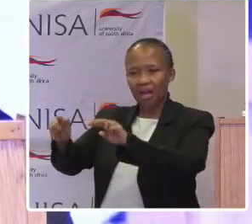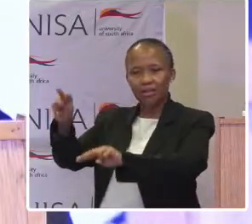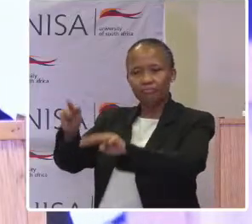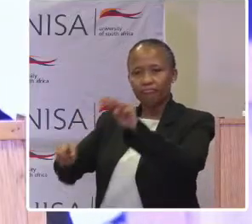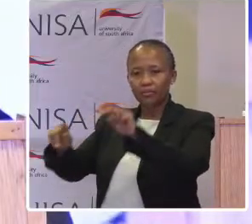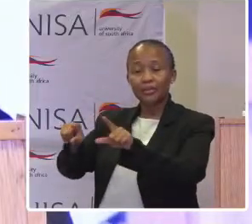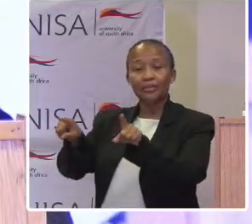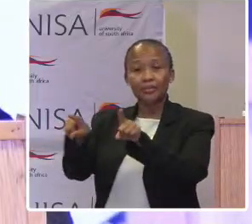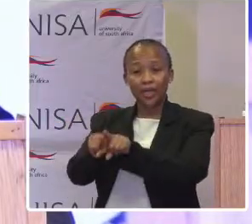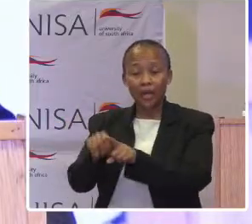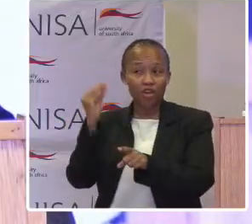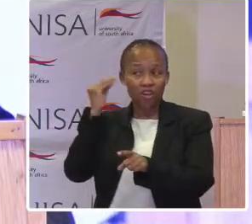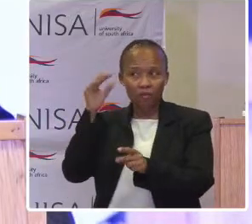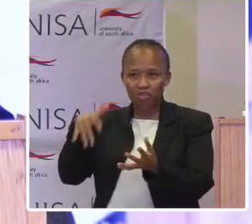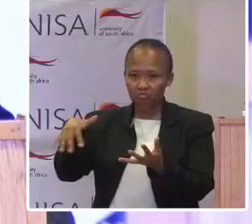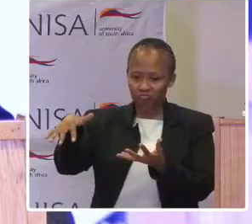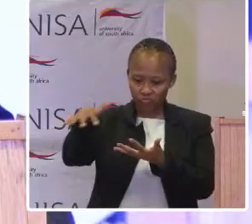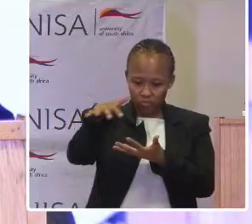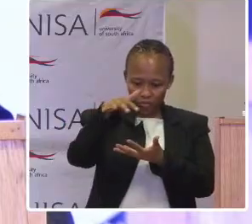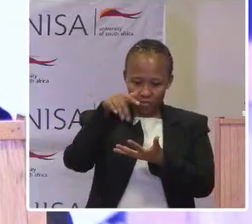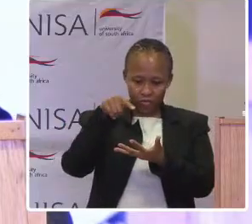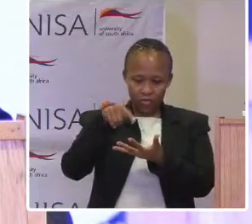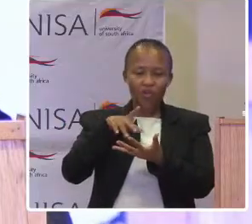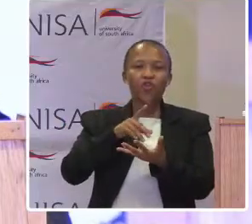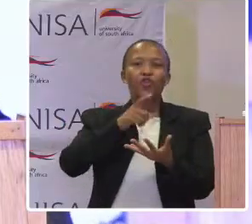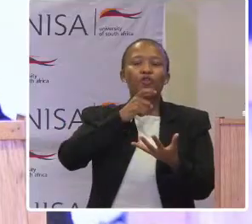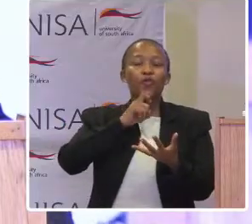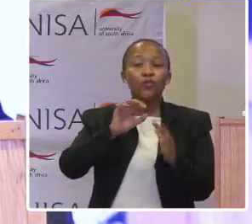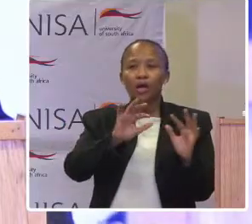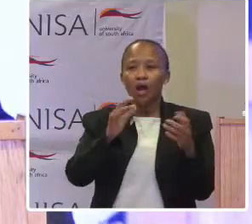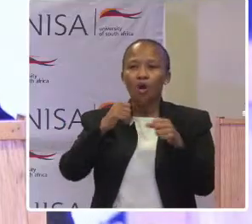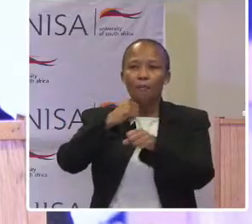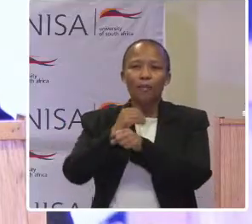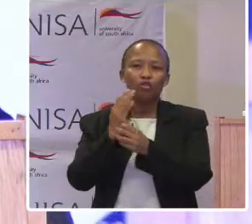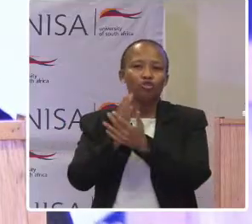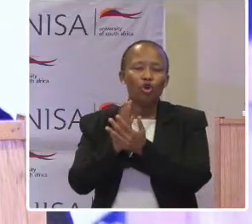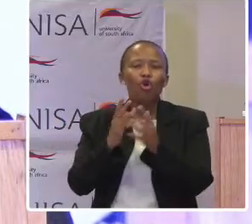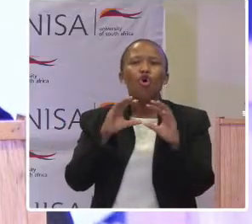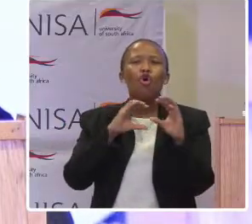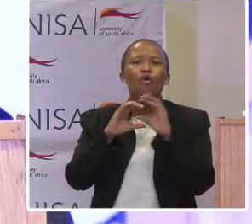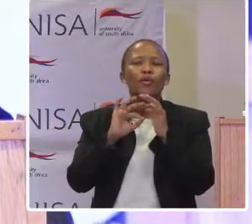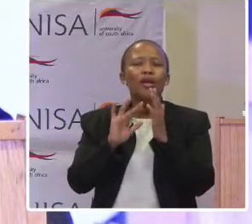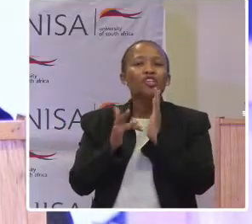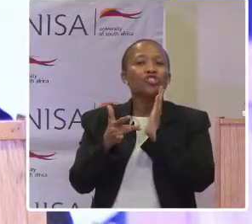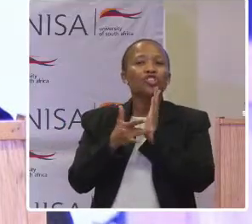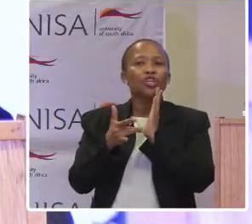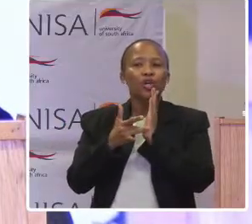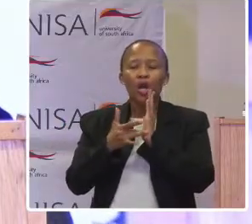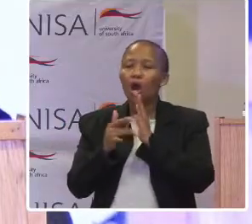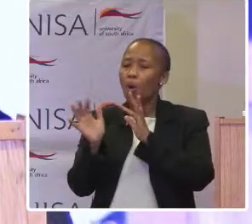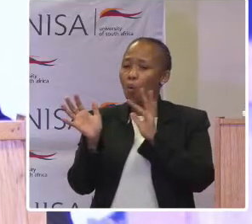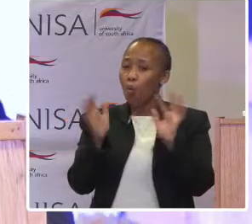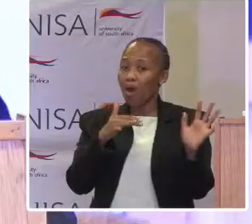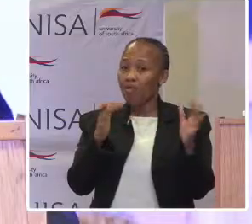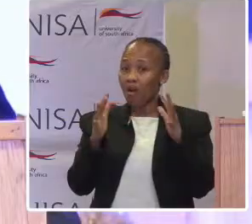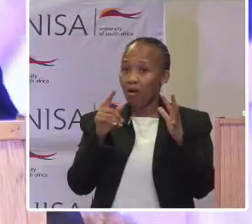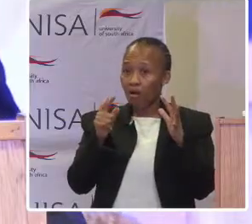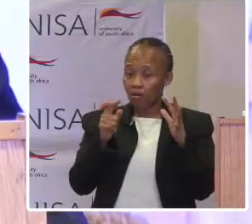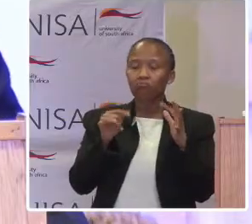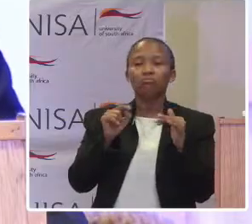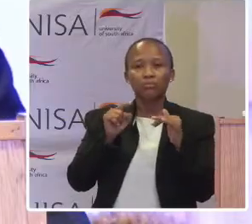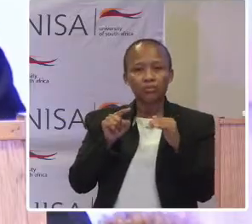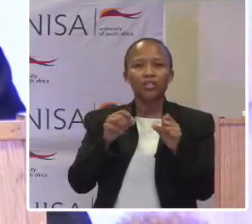to ensure that navigation, communication technology, and weather forecasting services function as